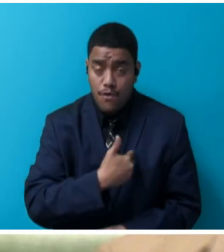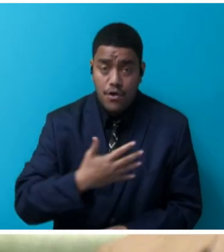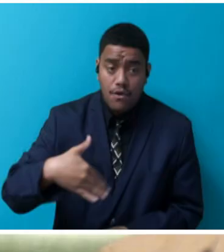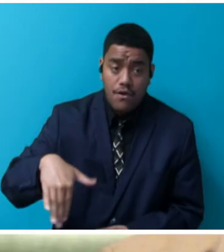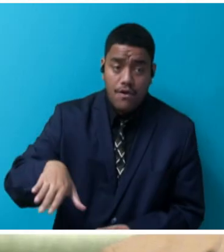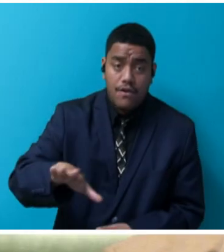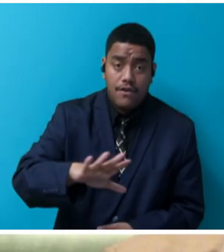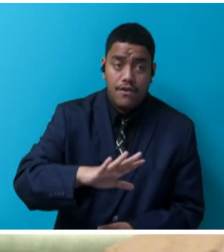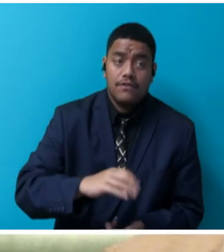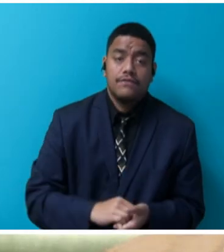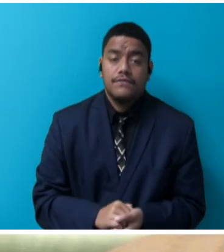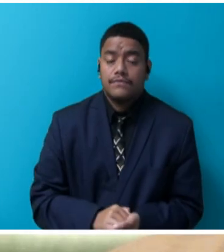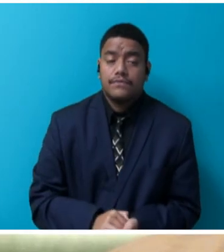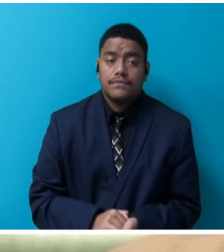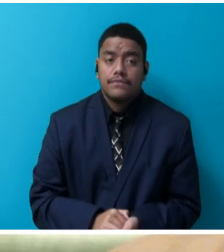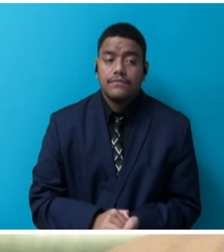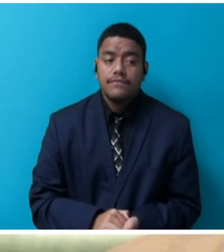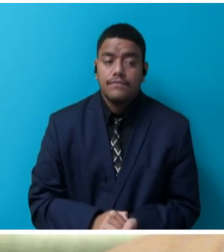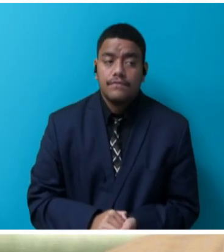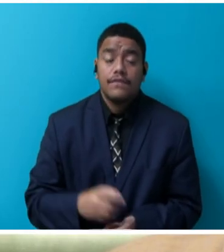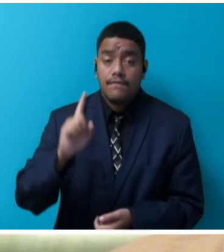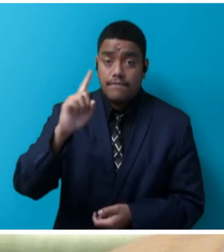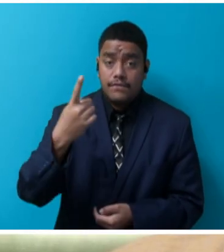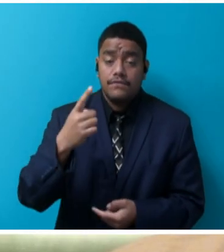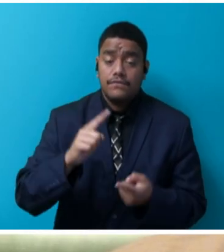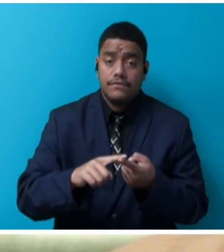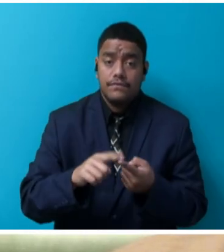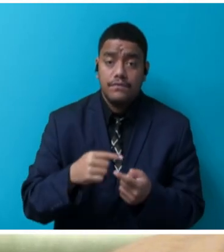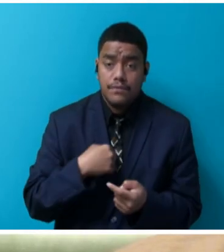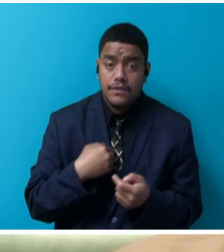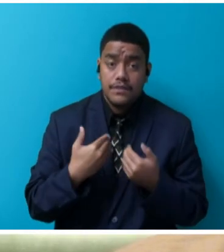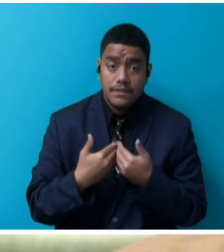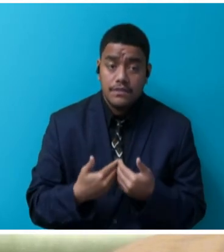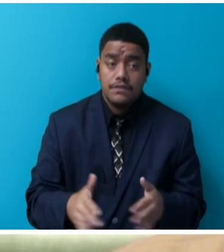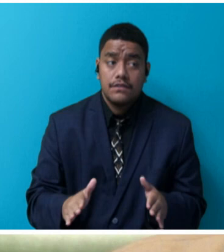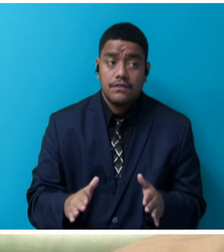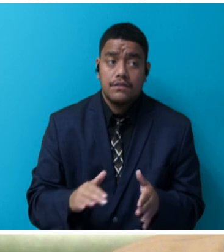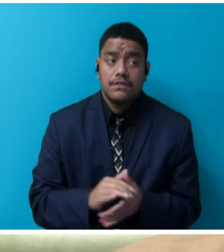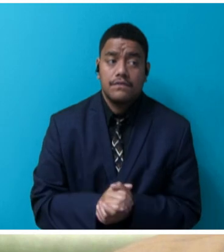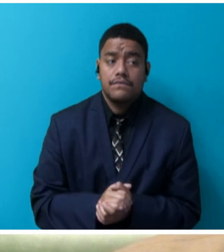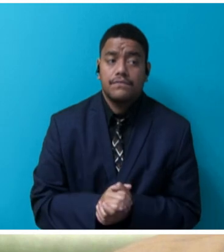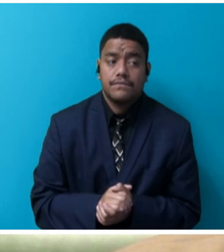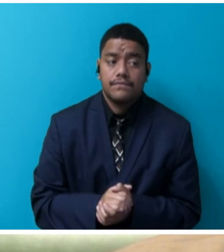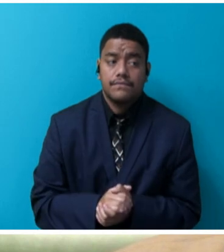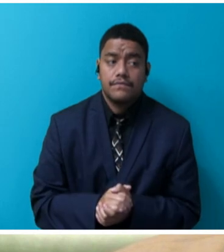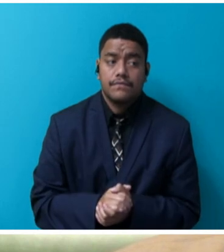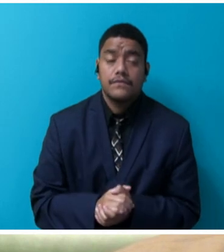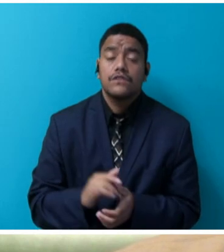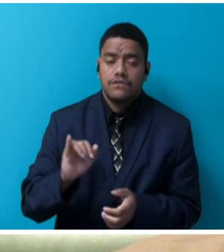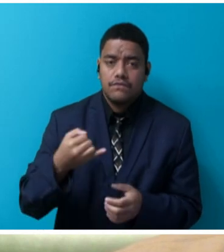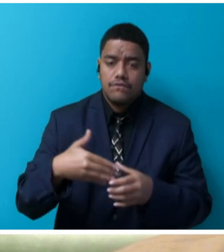very good morning to you also. Firstly, may I begin by just